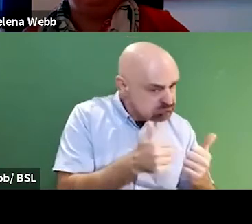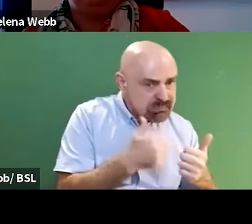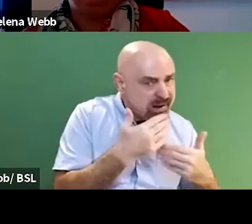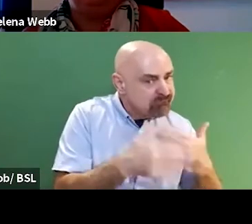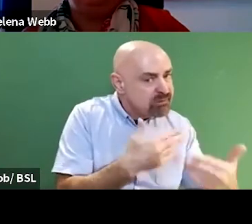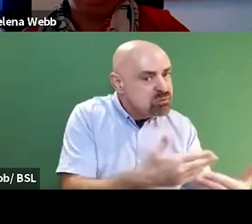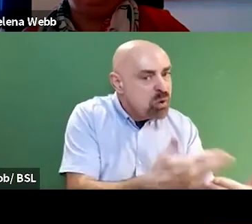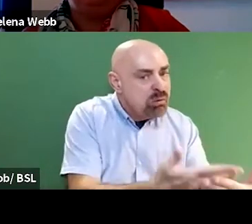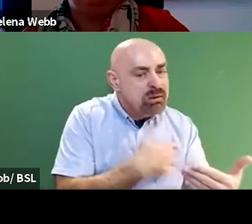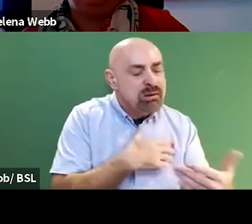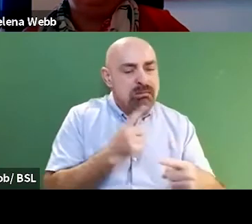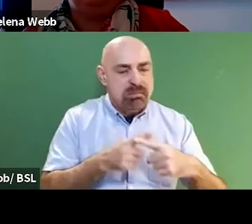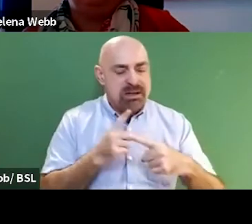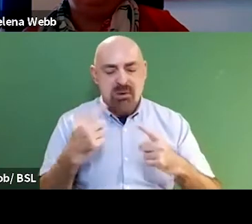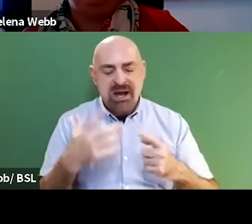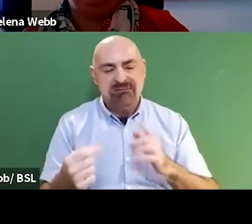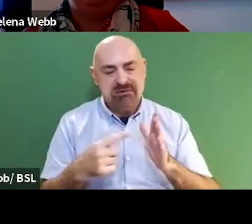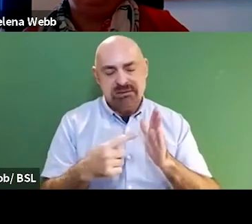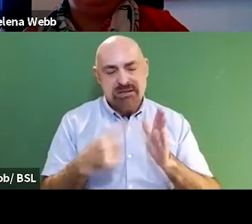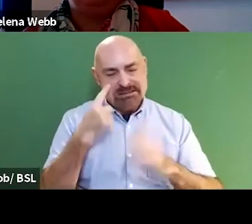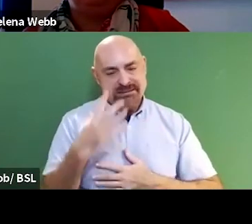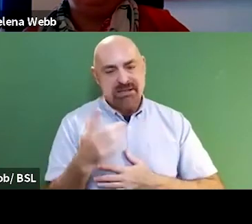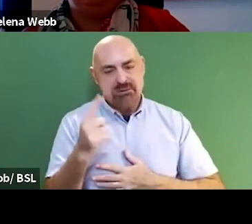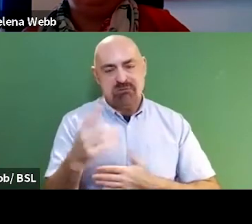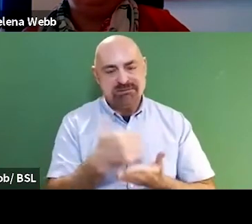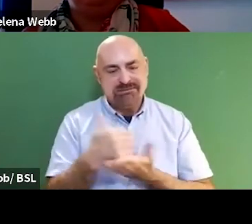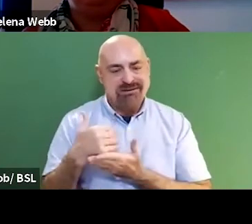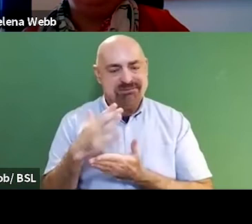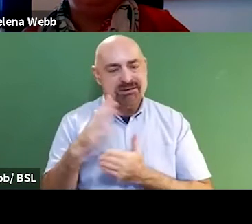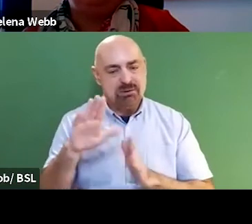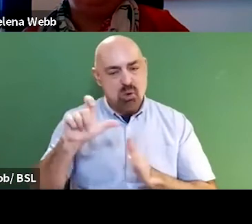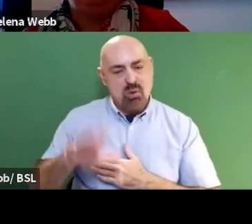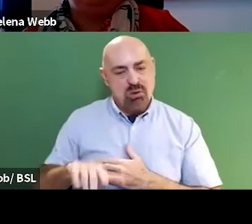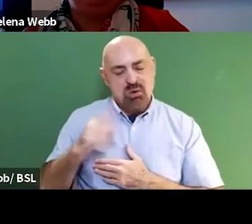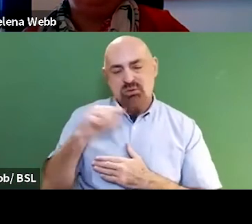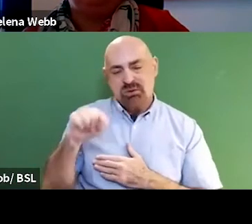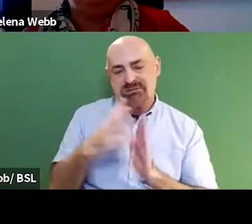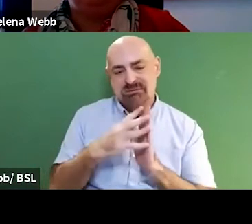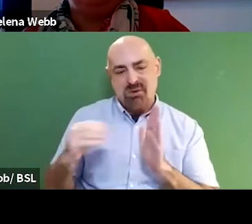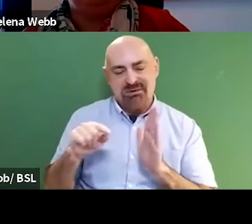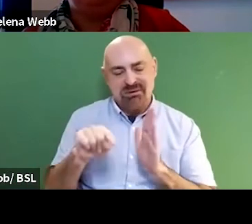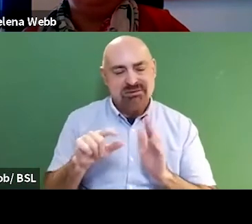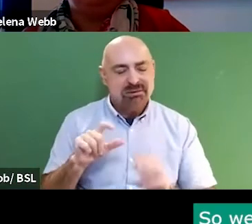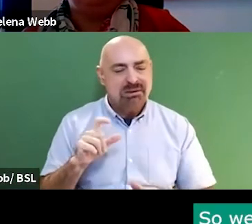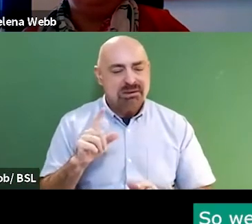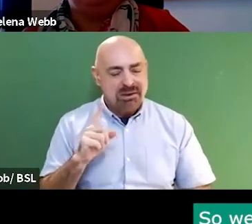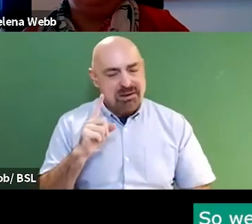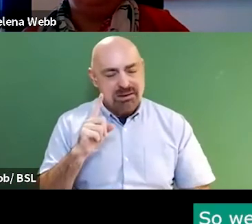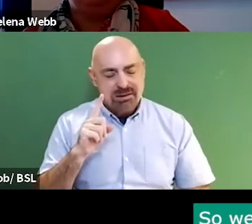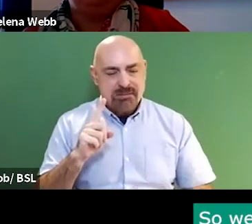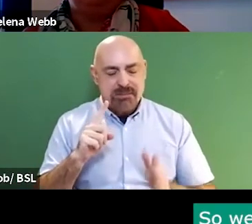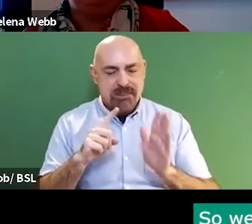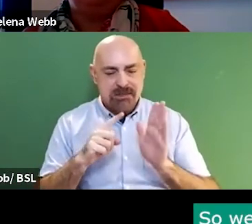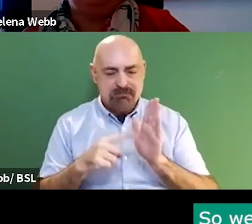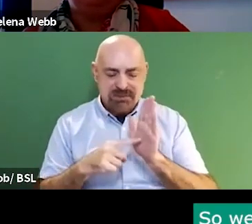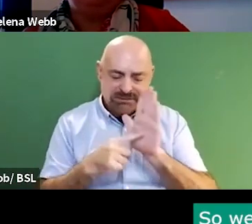also use Science of Safety model in Cornwall. So we use that approach really.